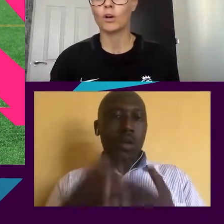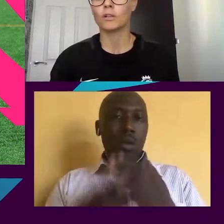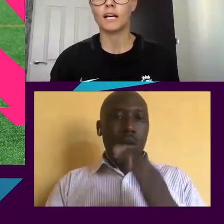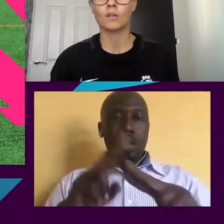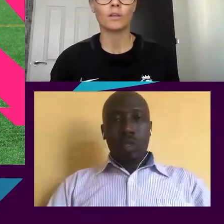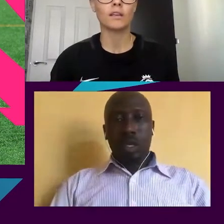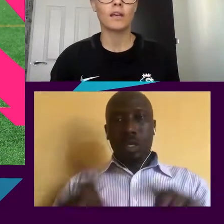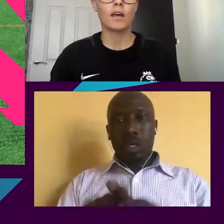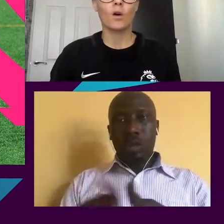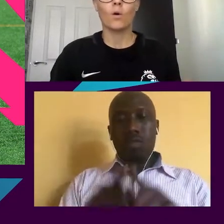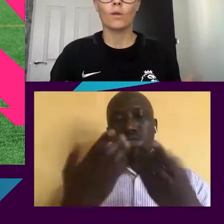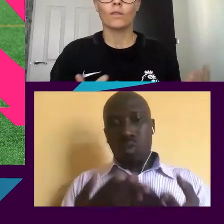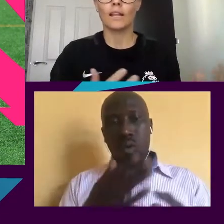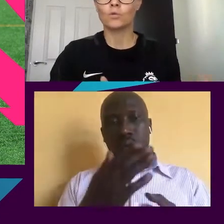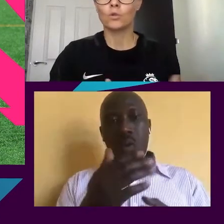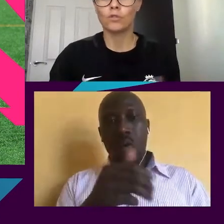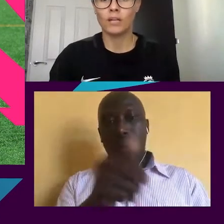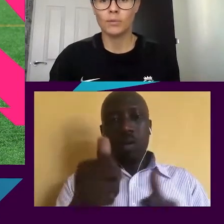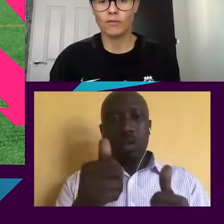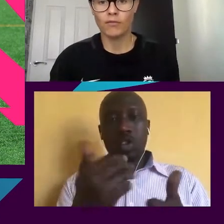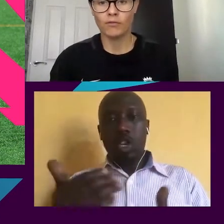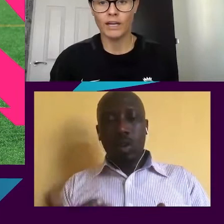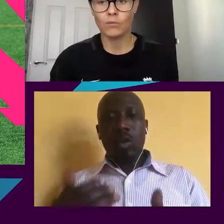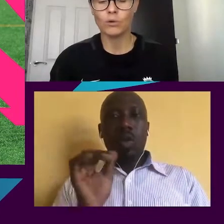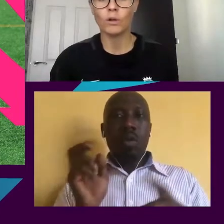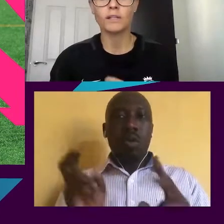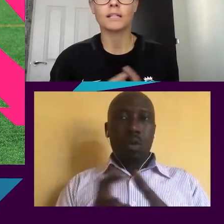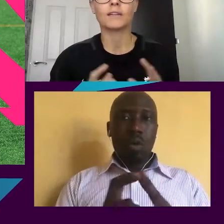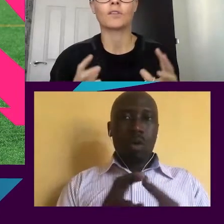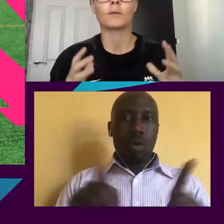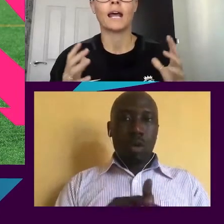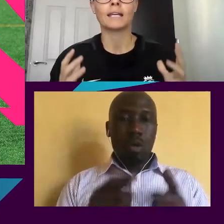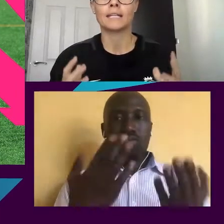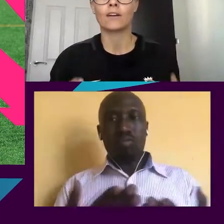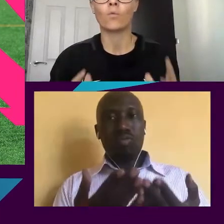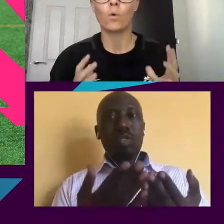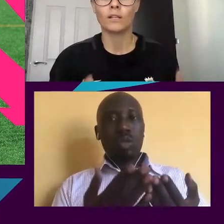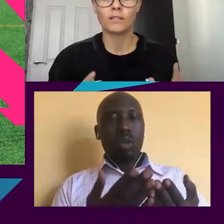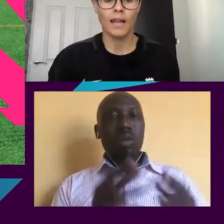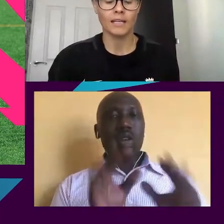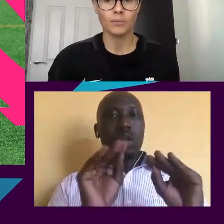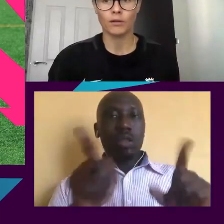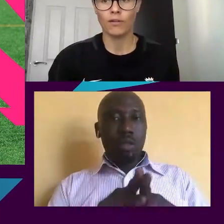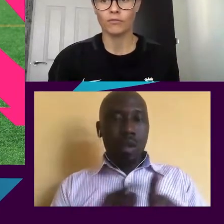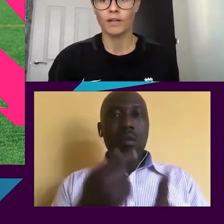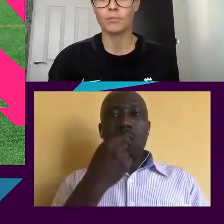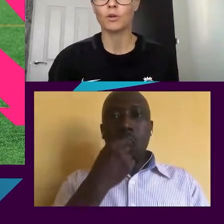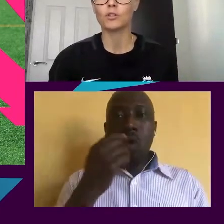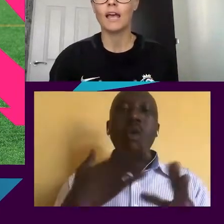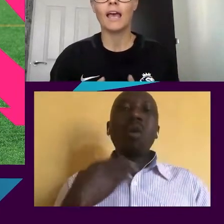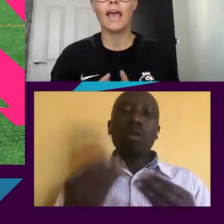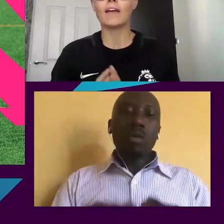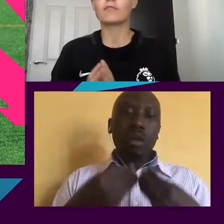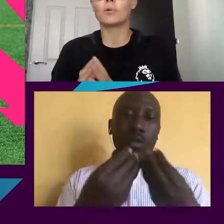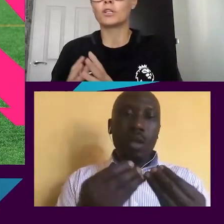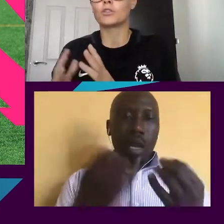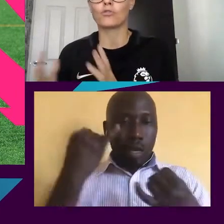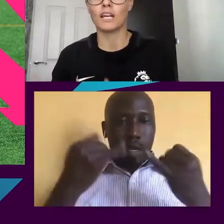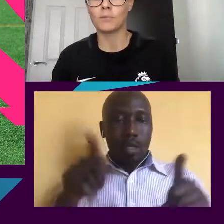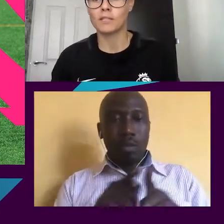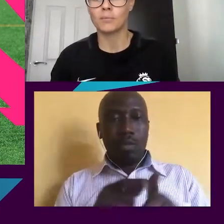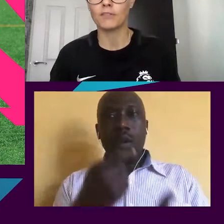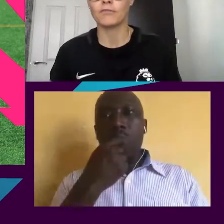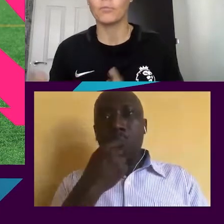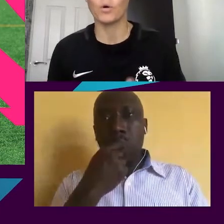child we come into contact with, let's go and train to be a referee. We wanted to give them an idea of what it's like to be a referee, because